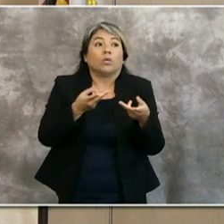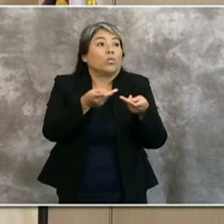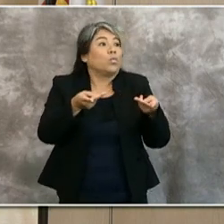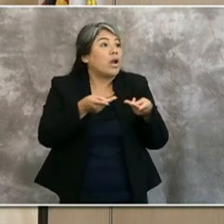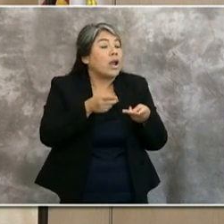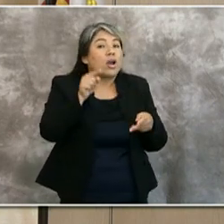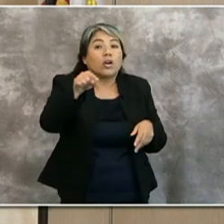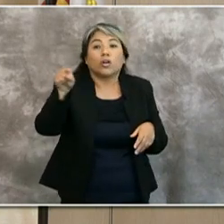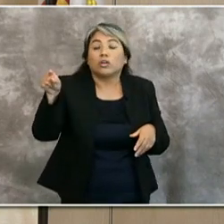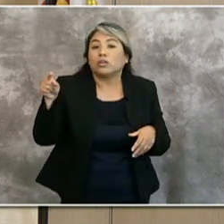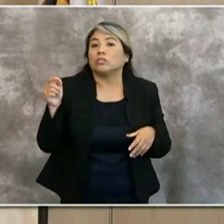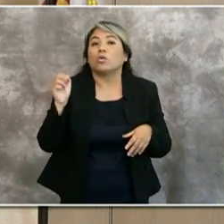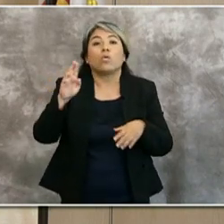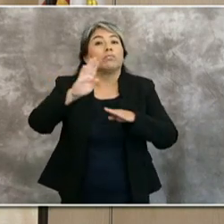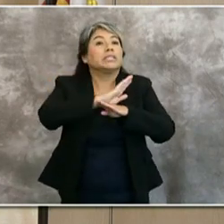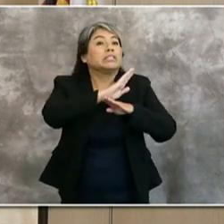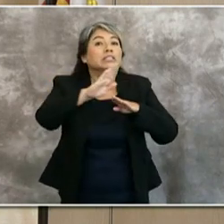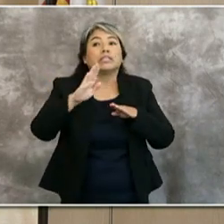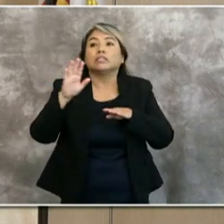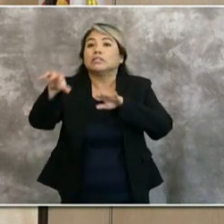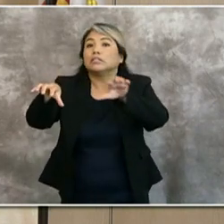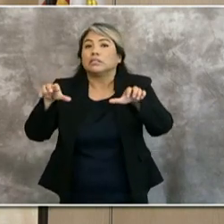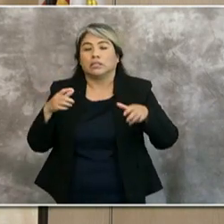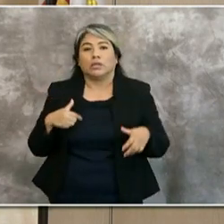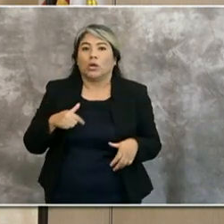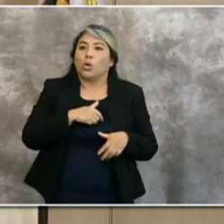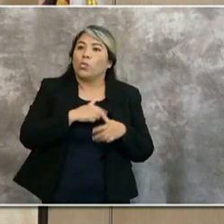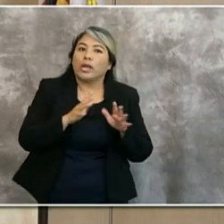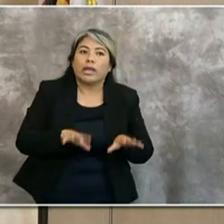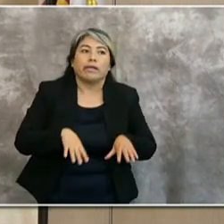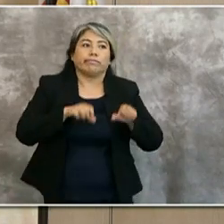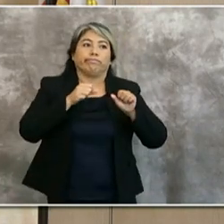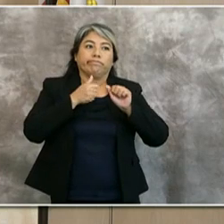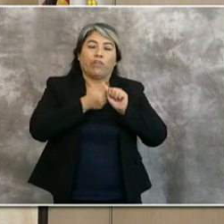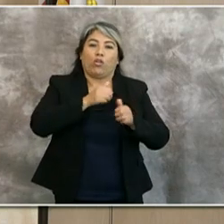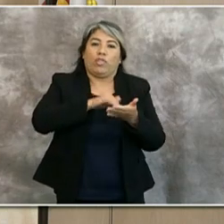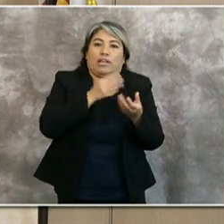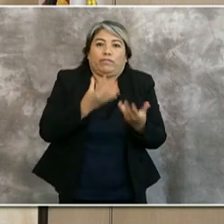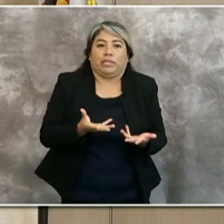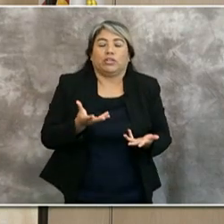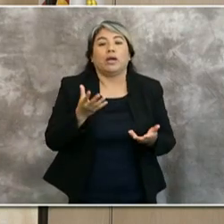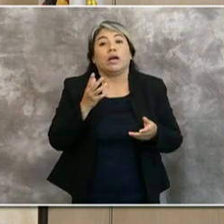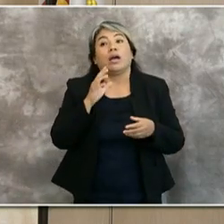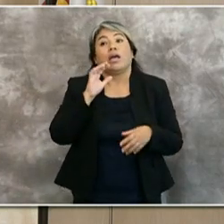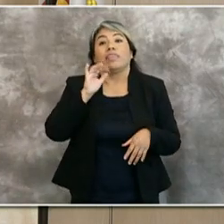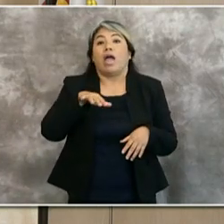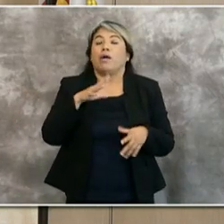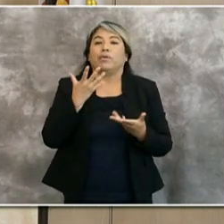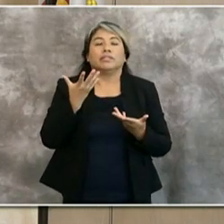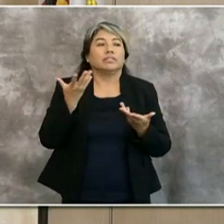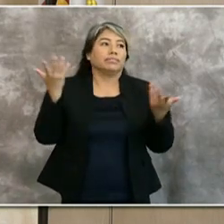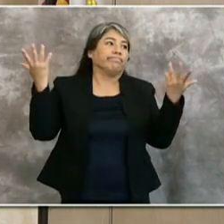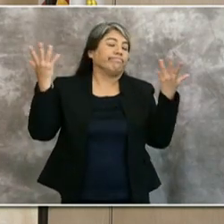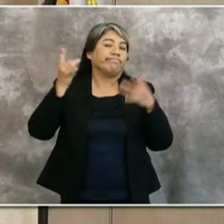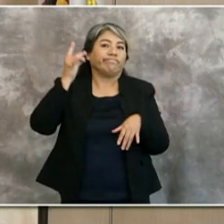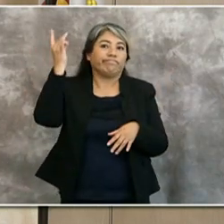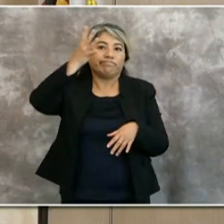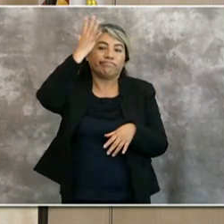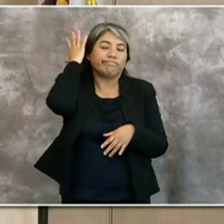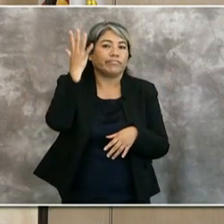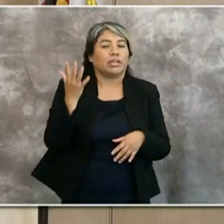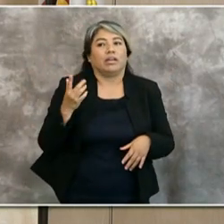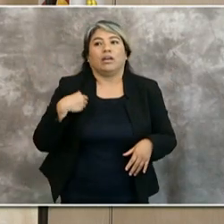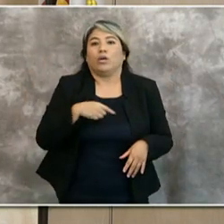a location or business is located, we act on that information. It's just this was a perfect storm in the fact that we